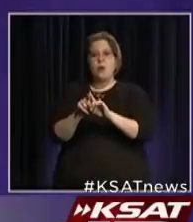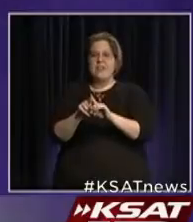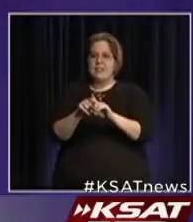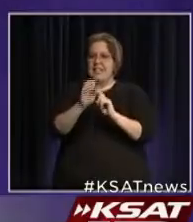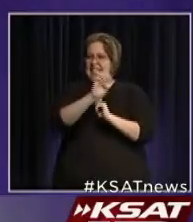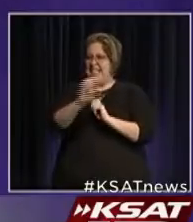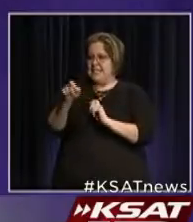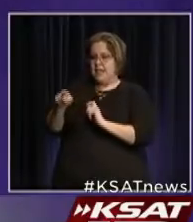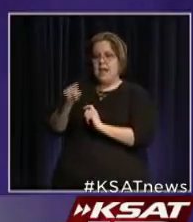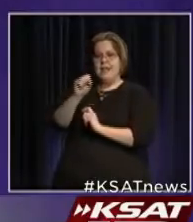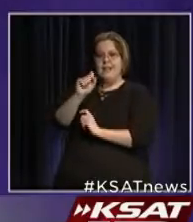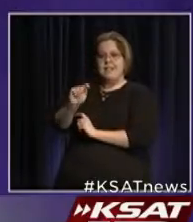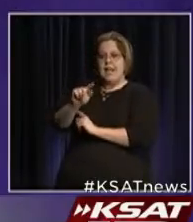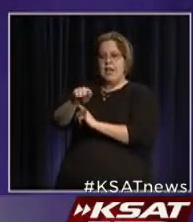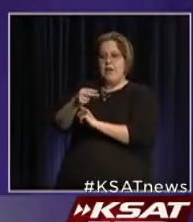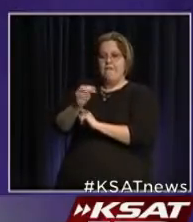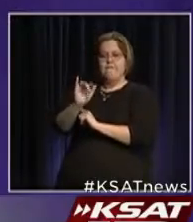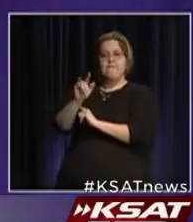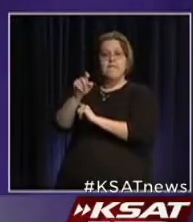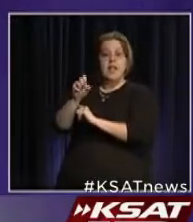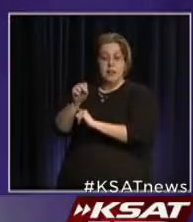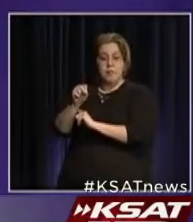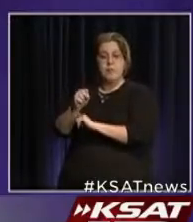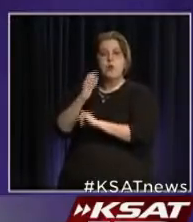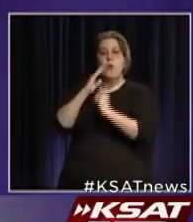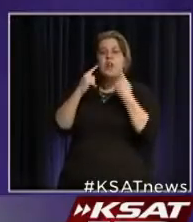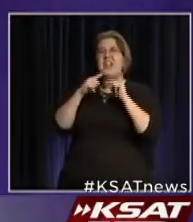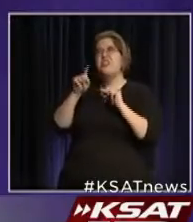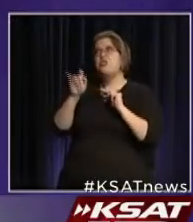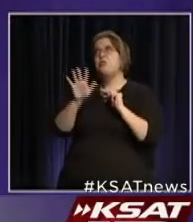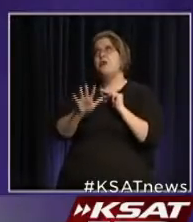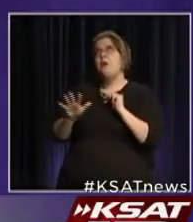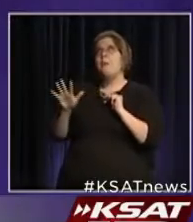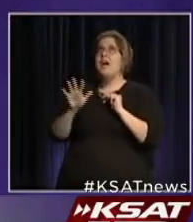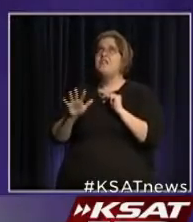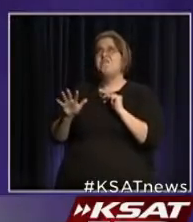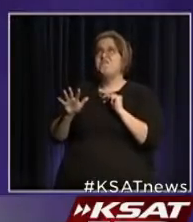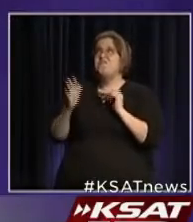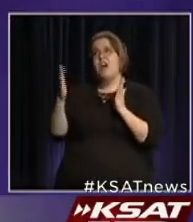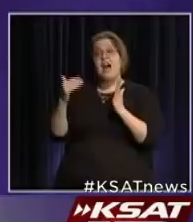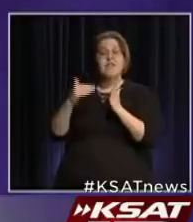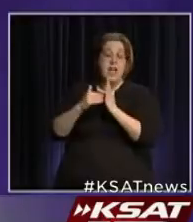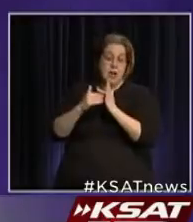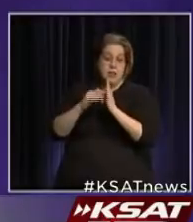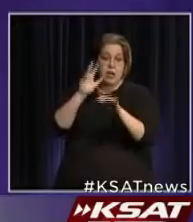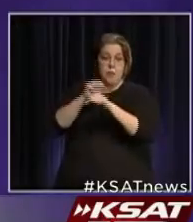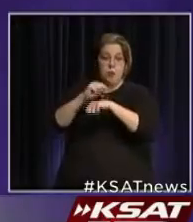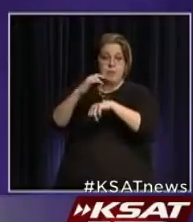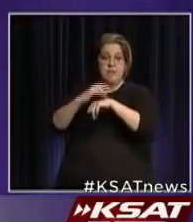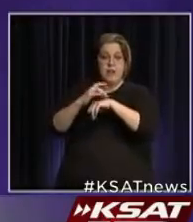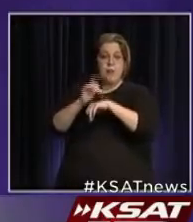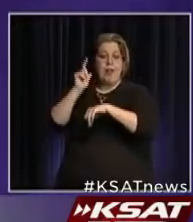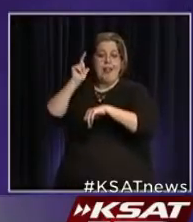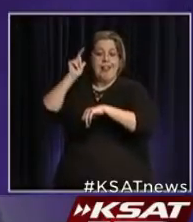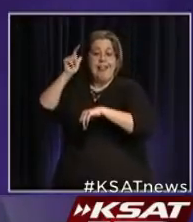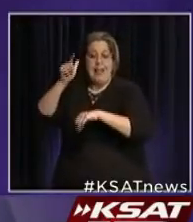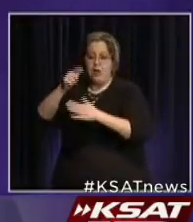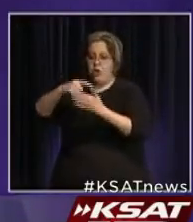at St. Philip's will be announced. There should be about 5,000 slots available later in the week,